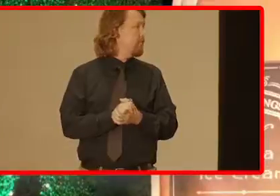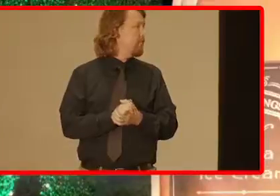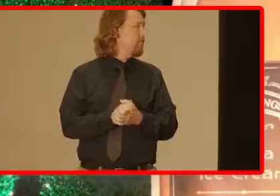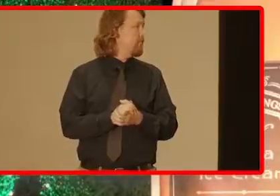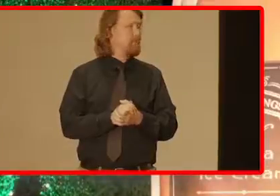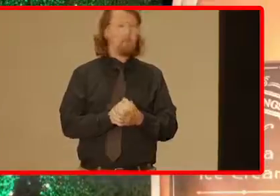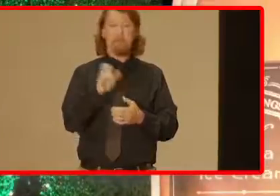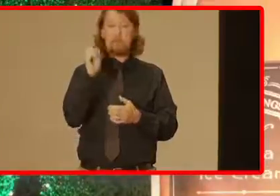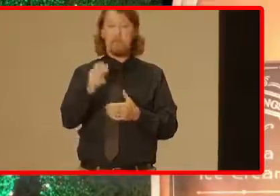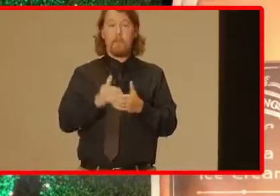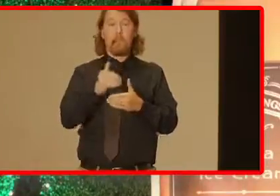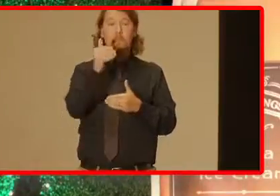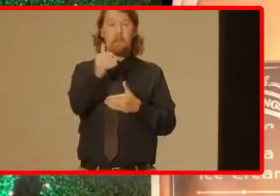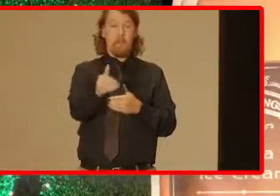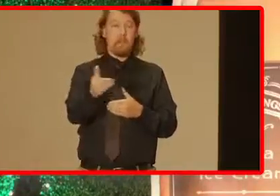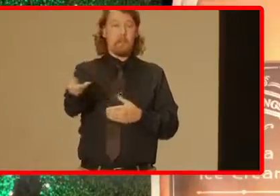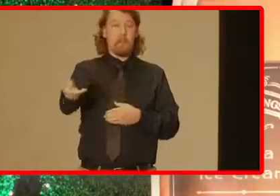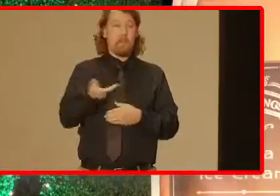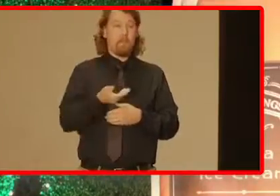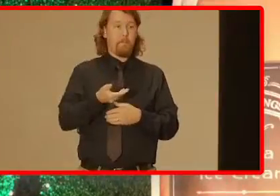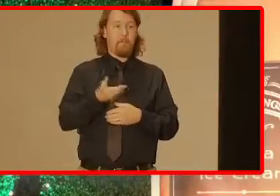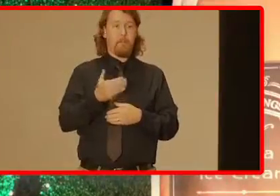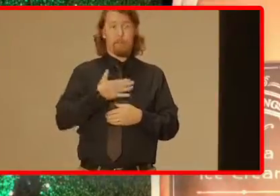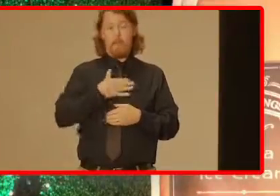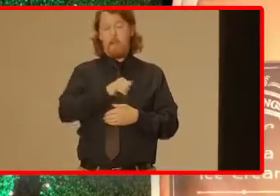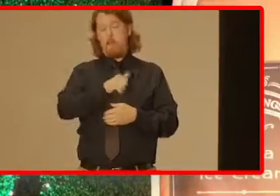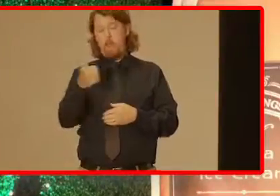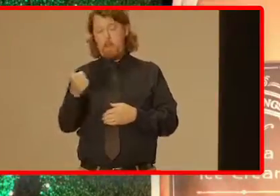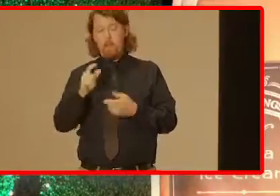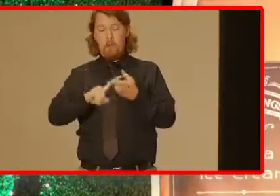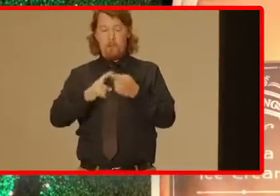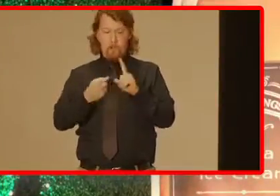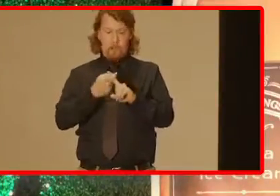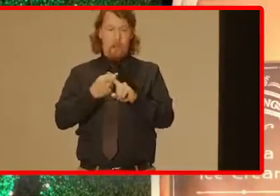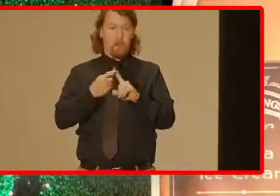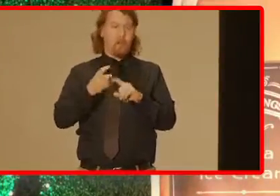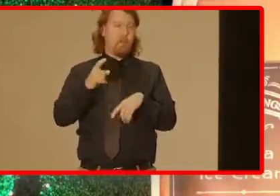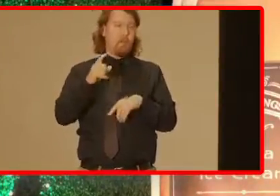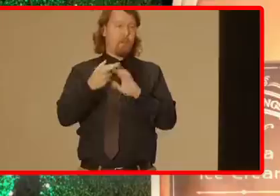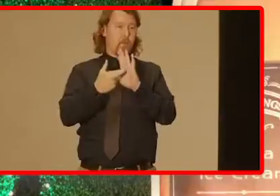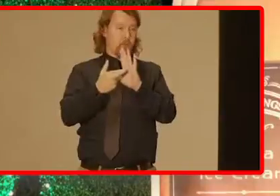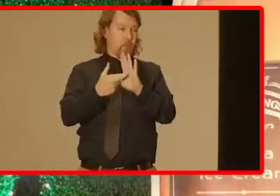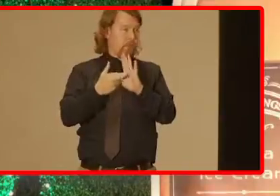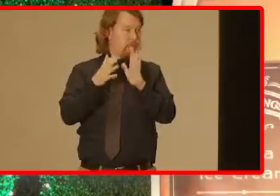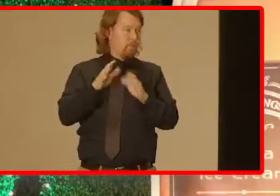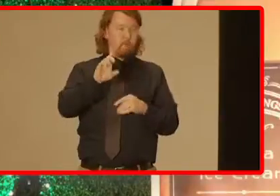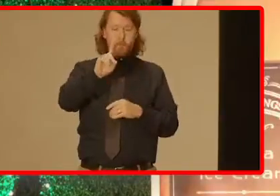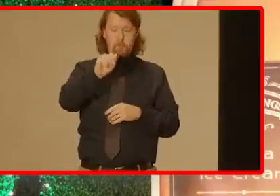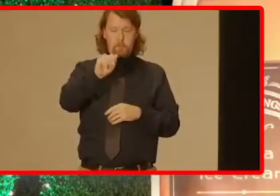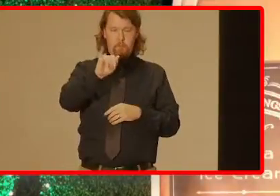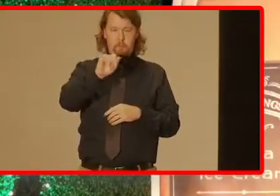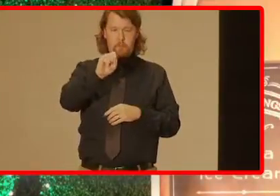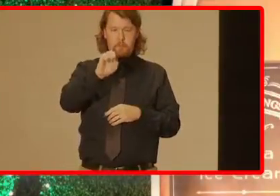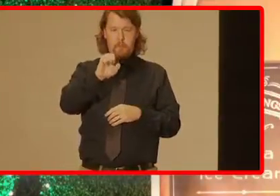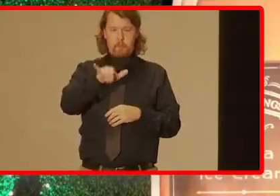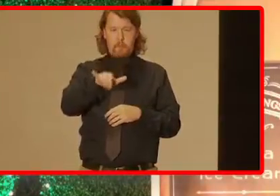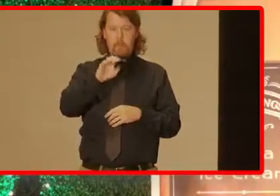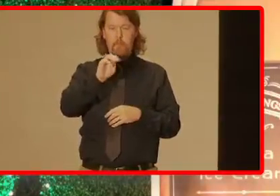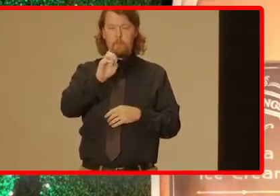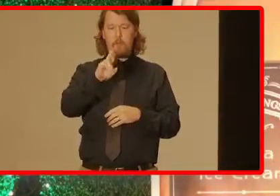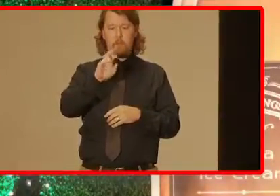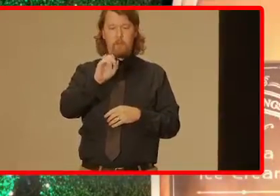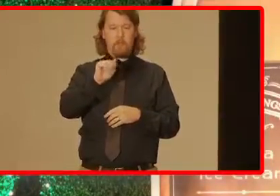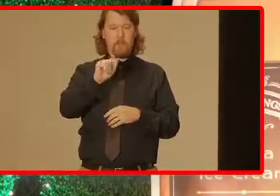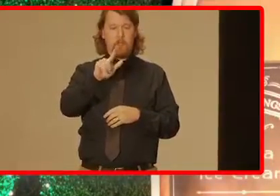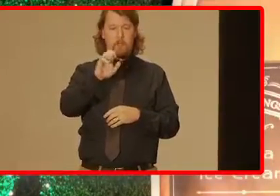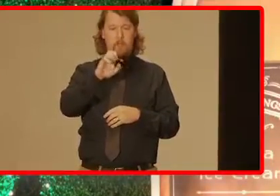All right, next we're going to invite my other friend and colleague, Representative Daisy Morales. Please come up and give her a warm